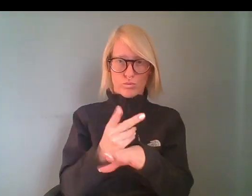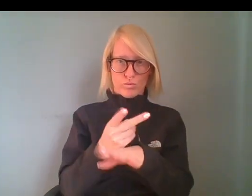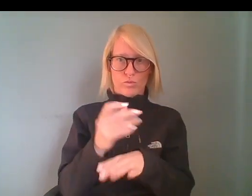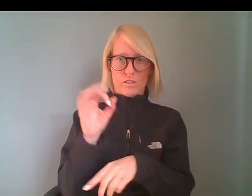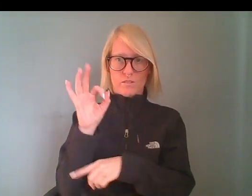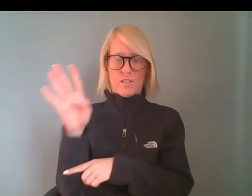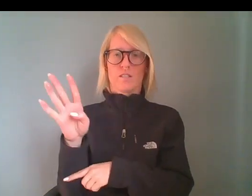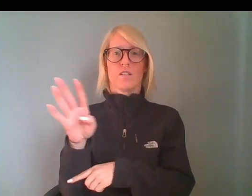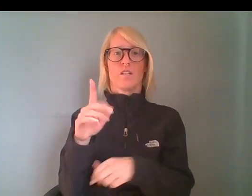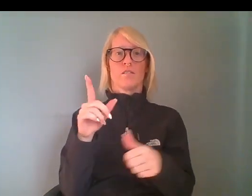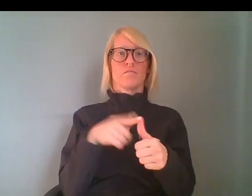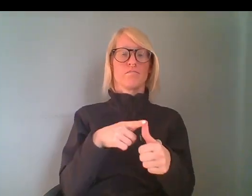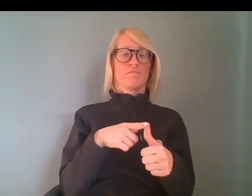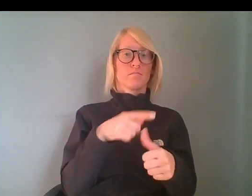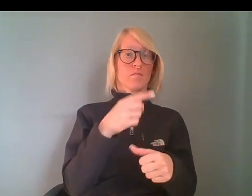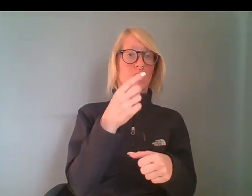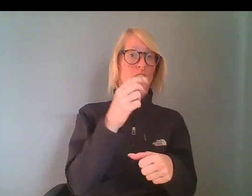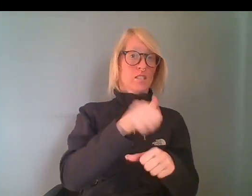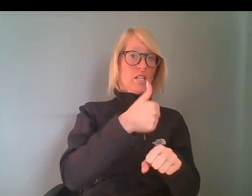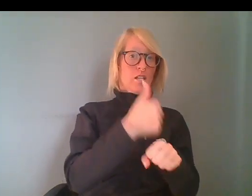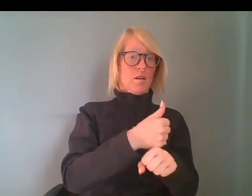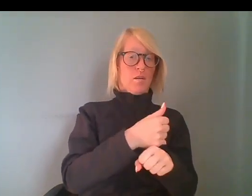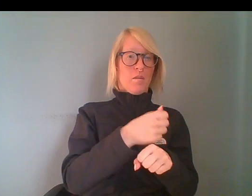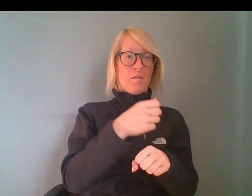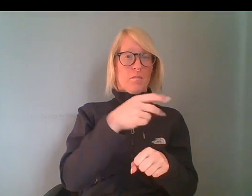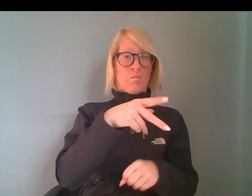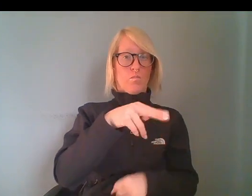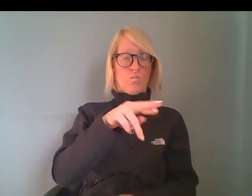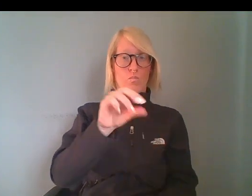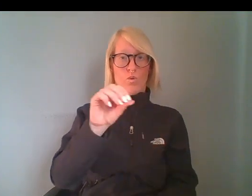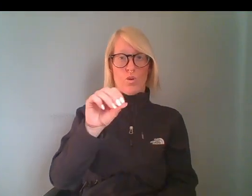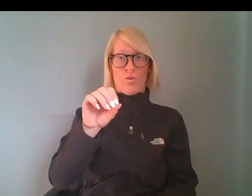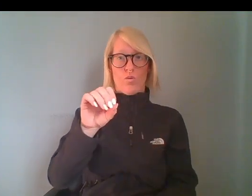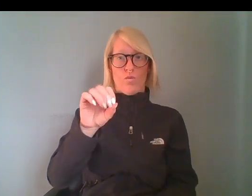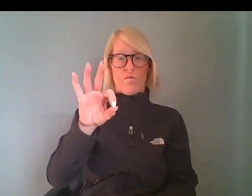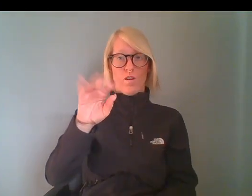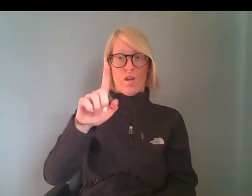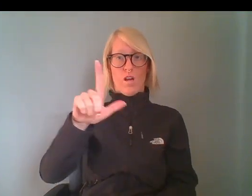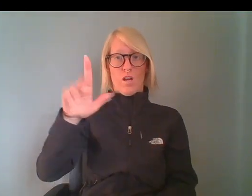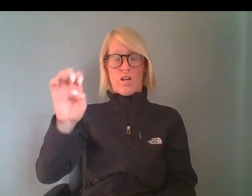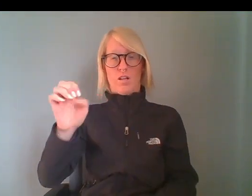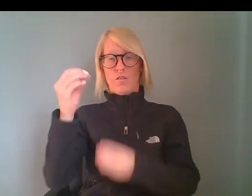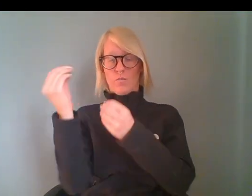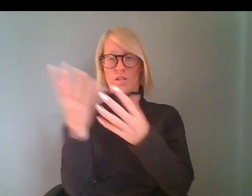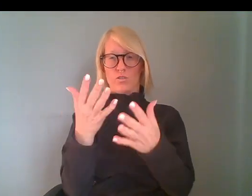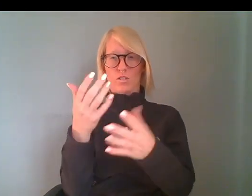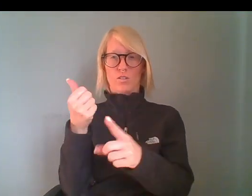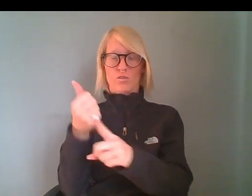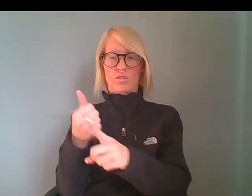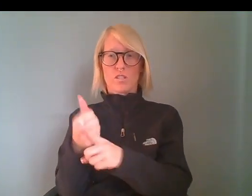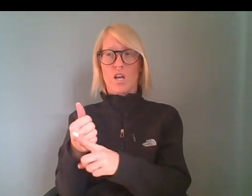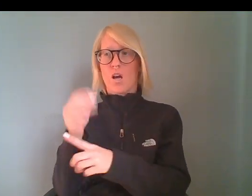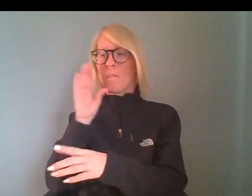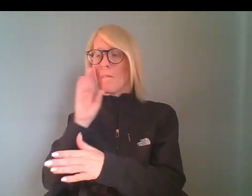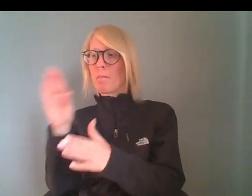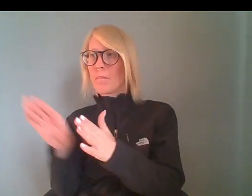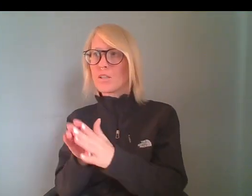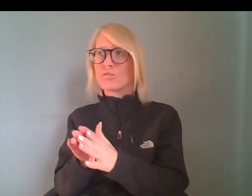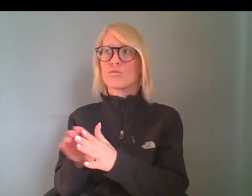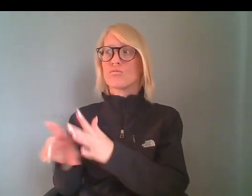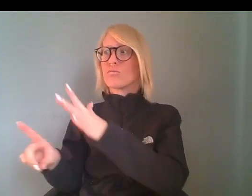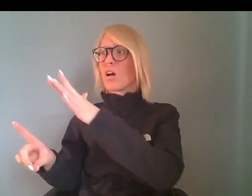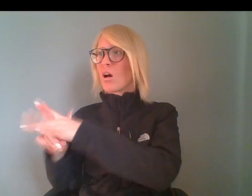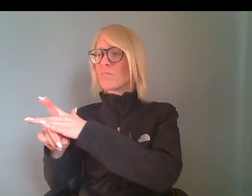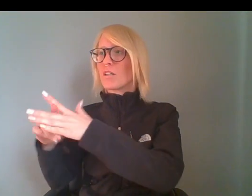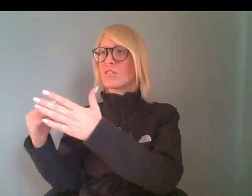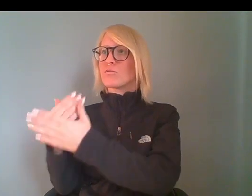profile, you put information about yourself, you might want to share pictures, You give little updates, what I